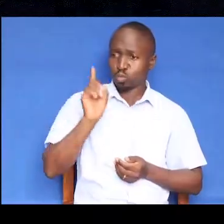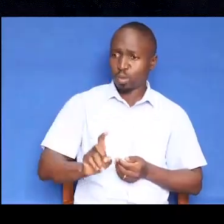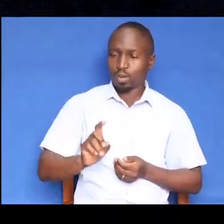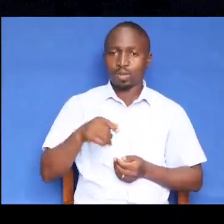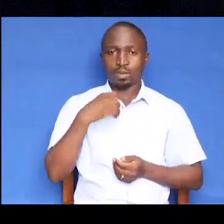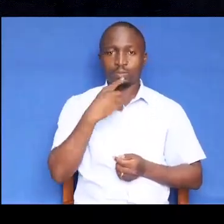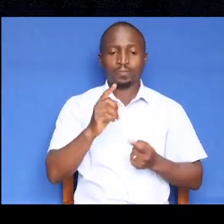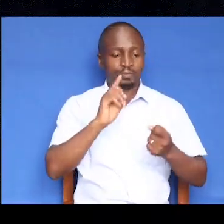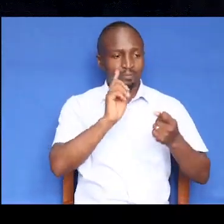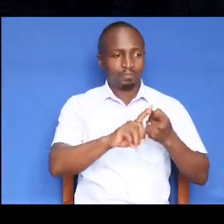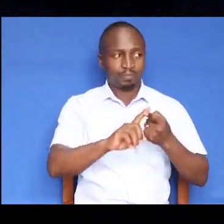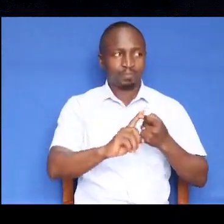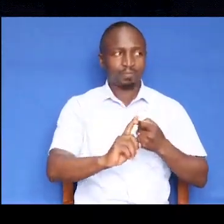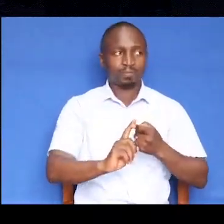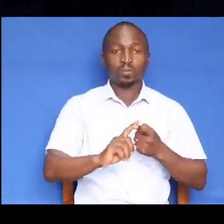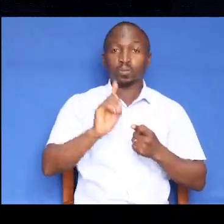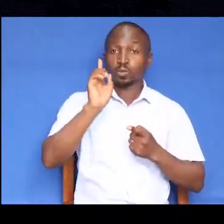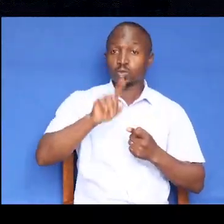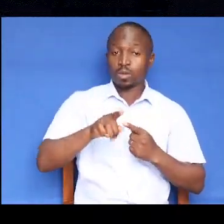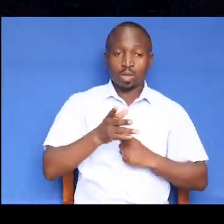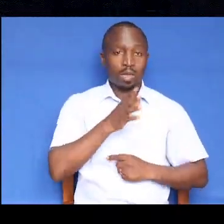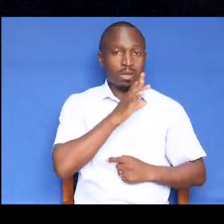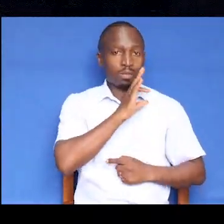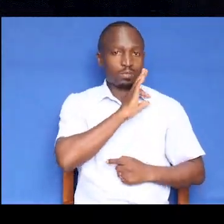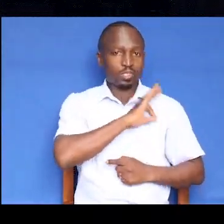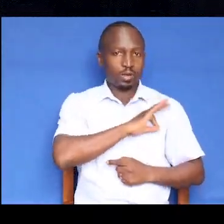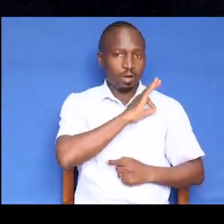we have first, we have wages